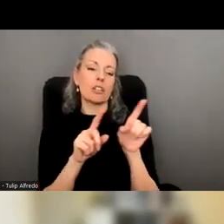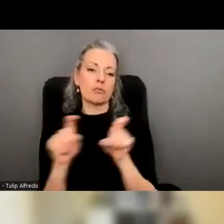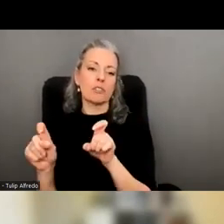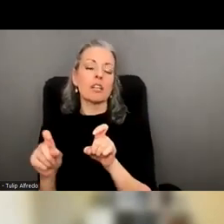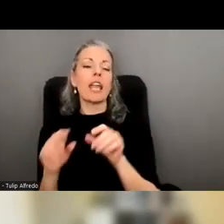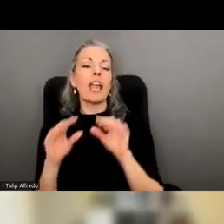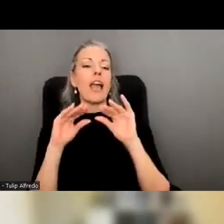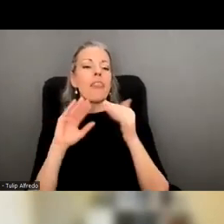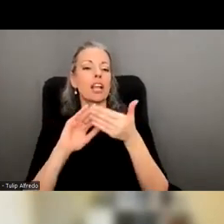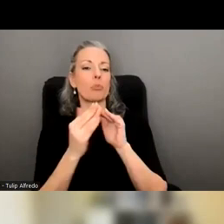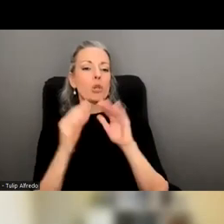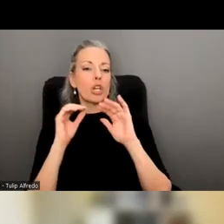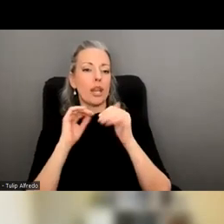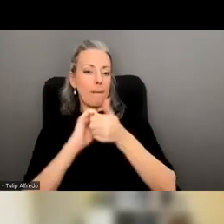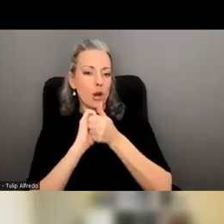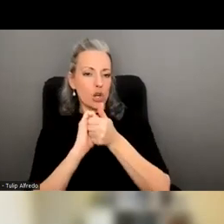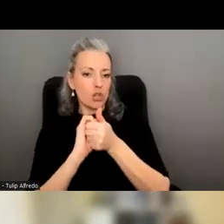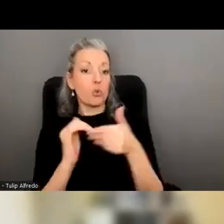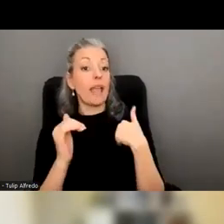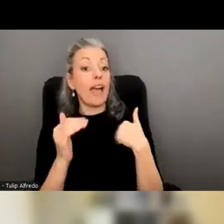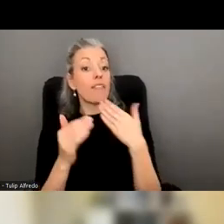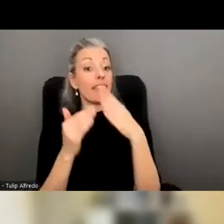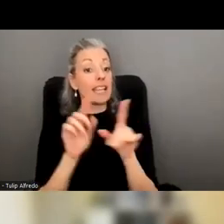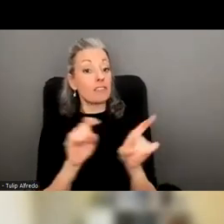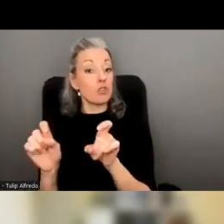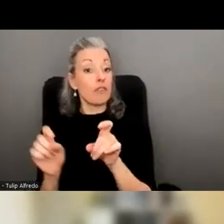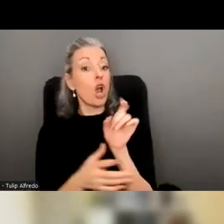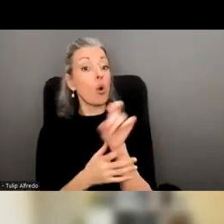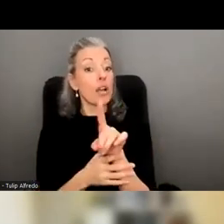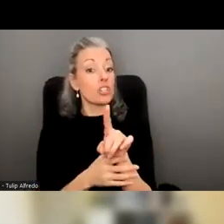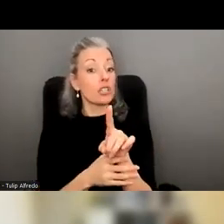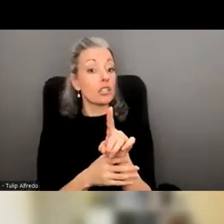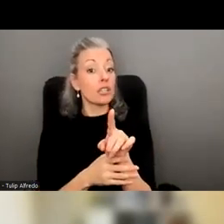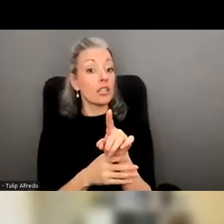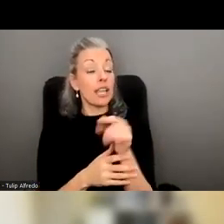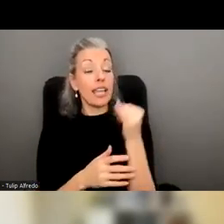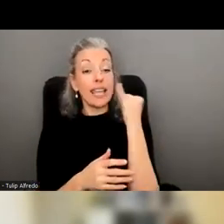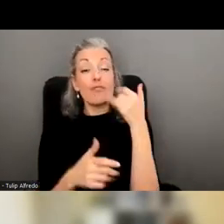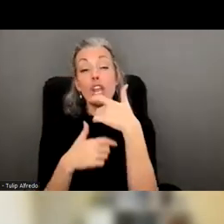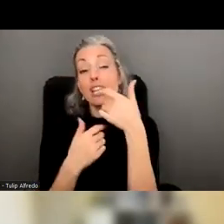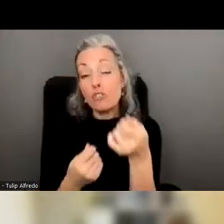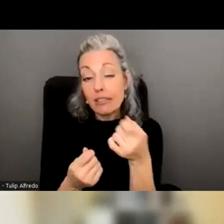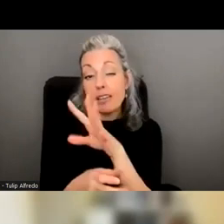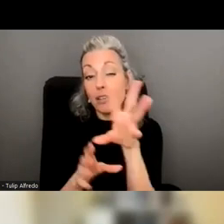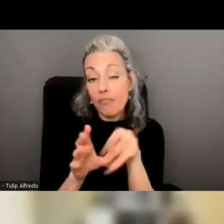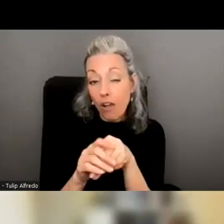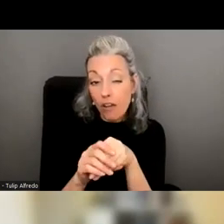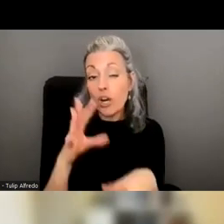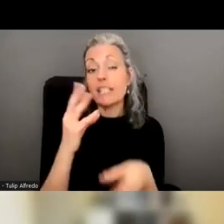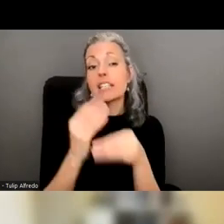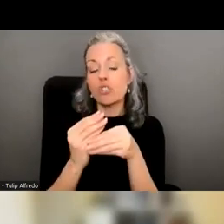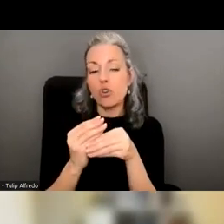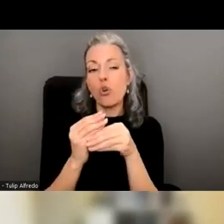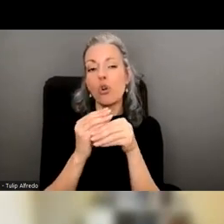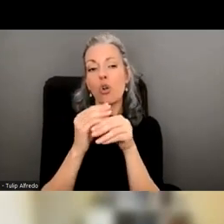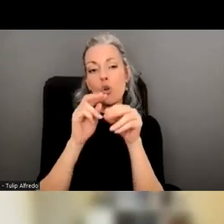have a question at the end of the survey that asks participants if they're interested in engaging in additional research.